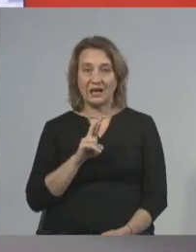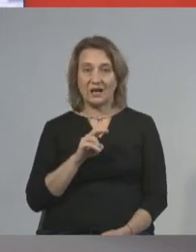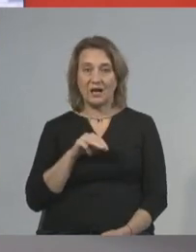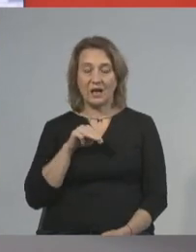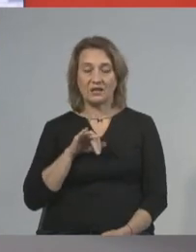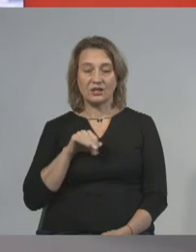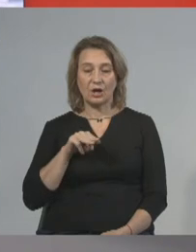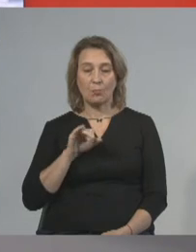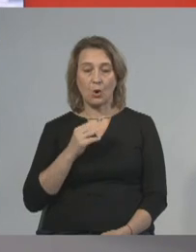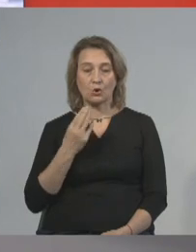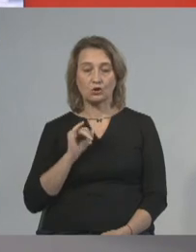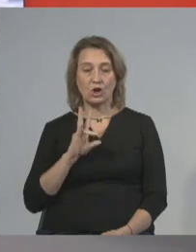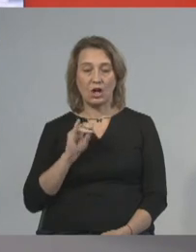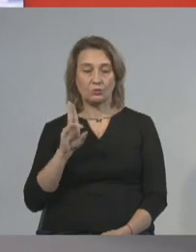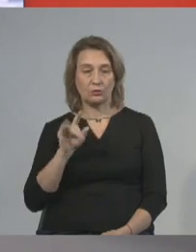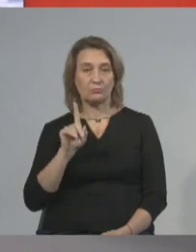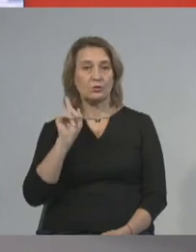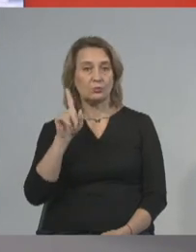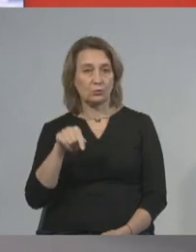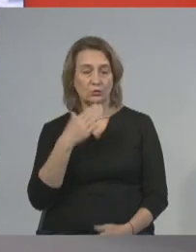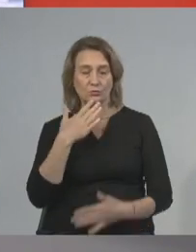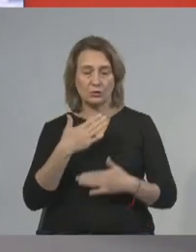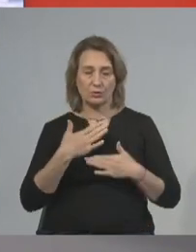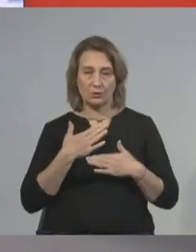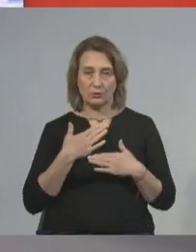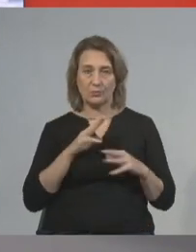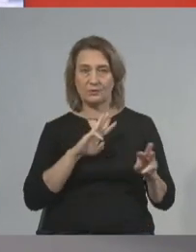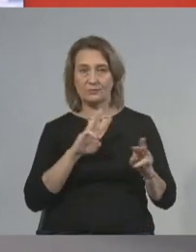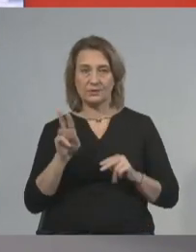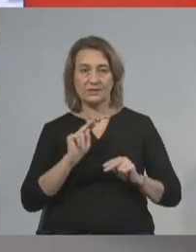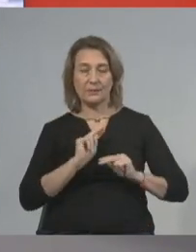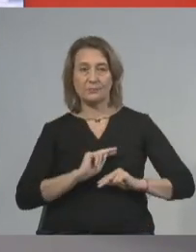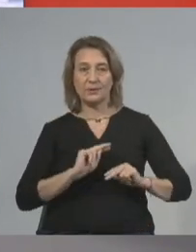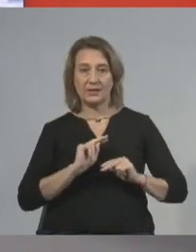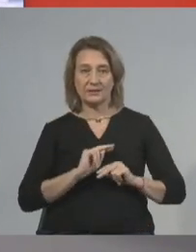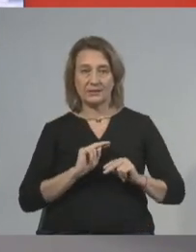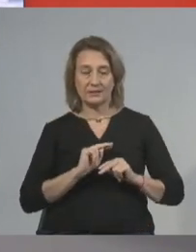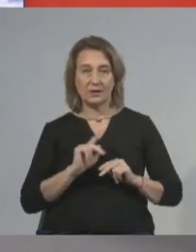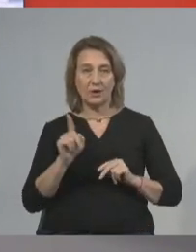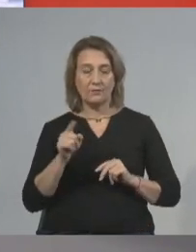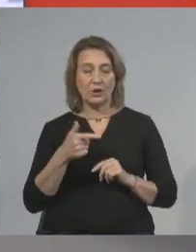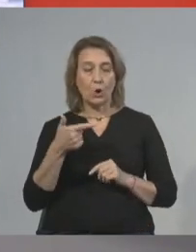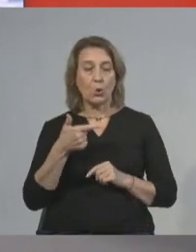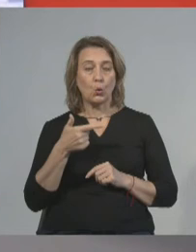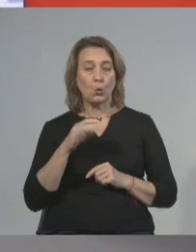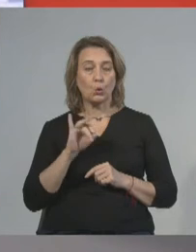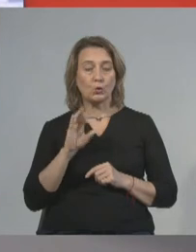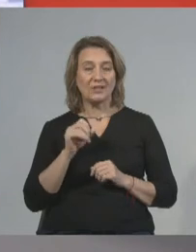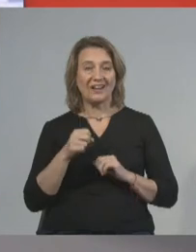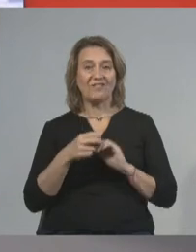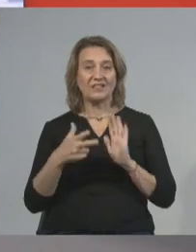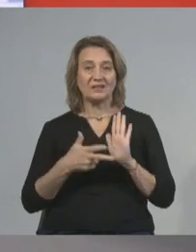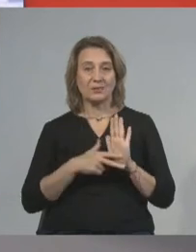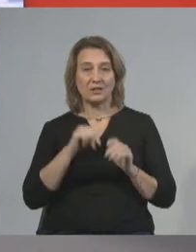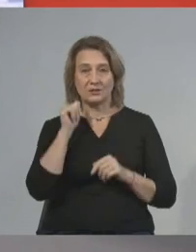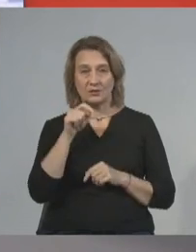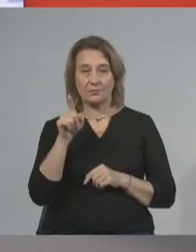who now likes selling something anti-western and blame ukrainian